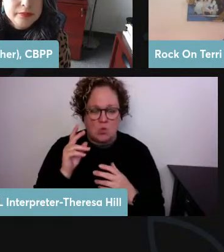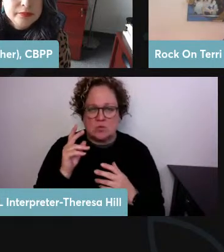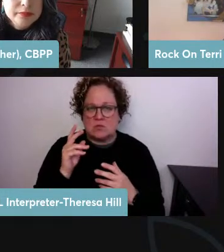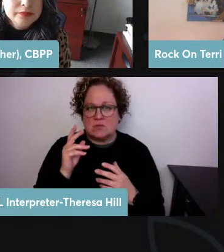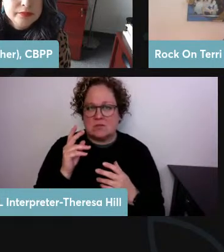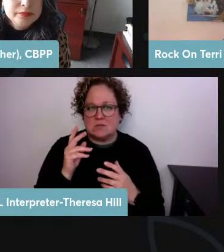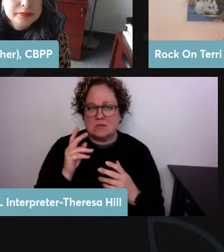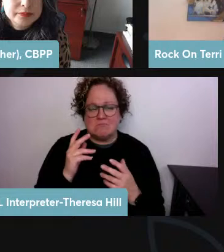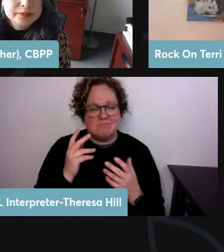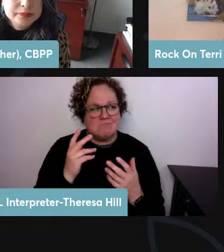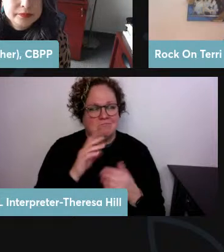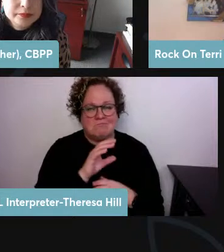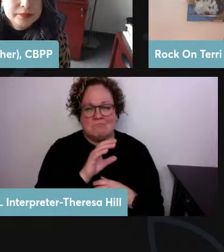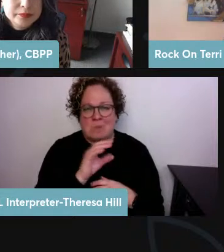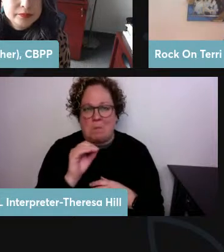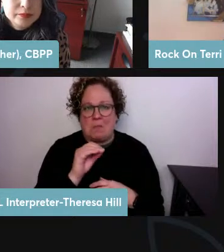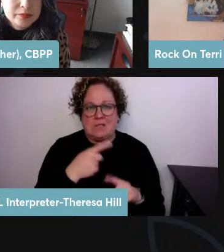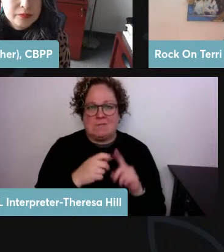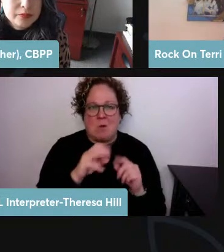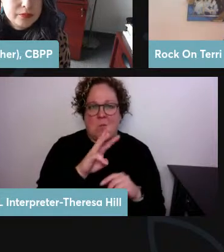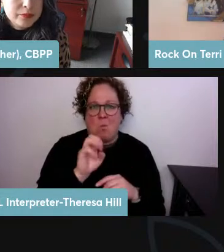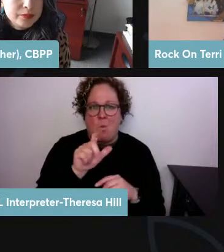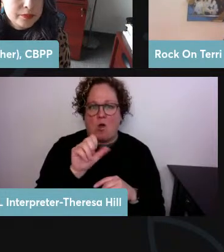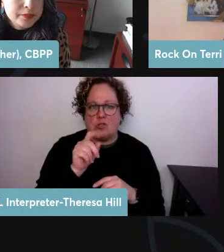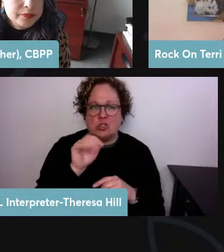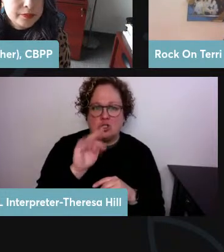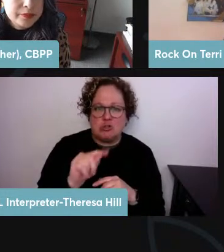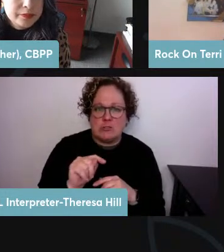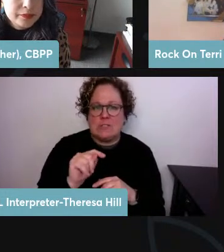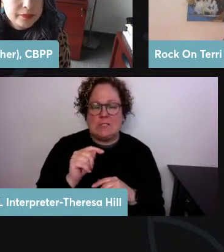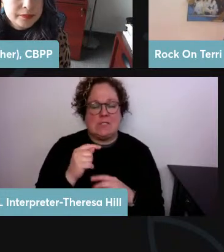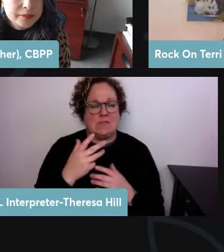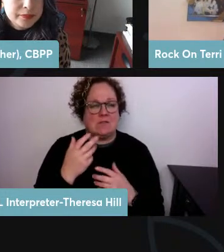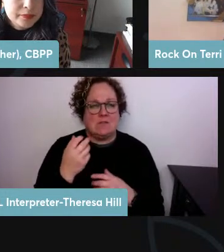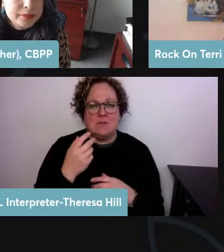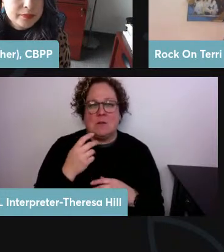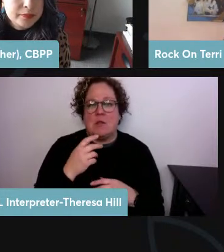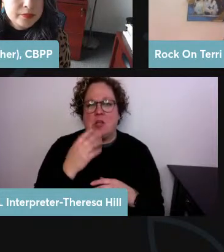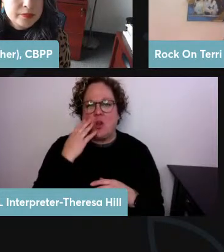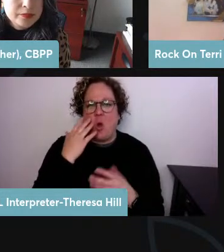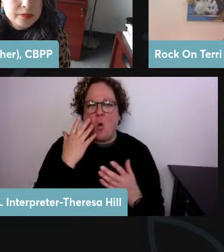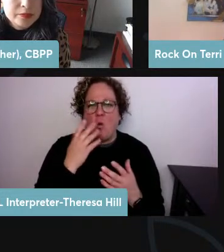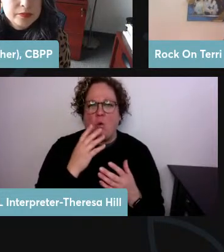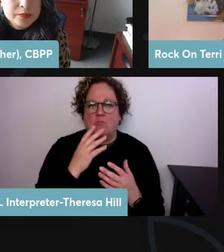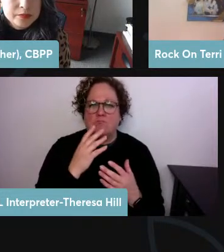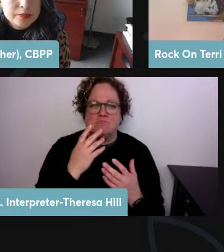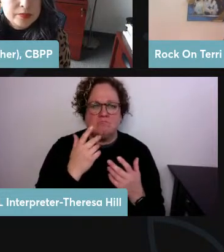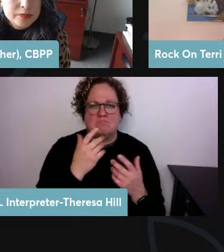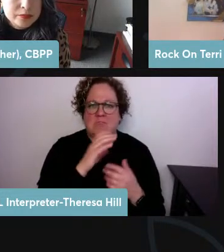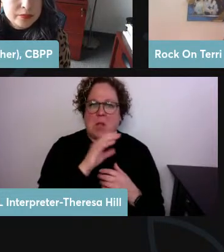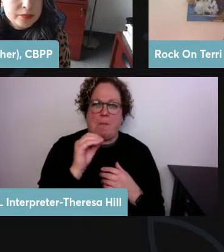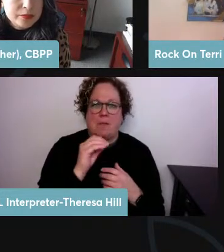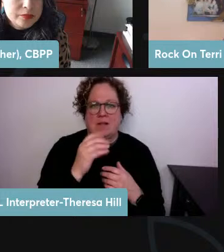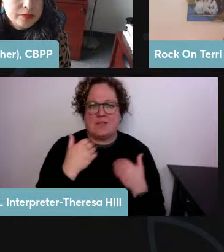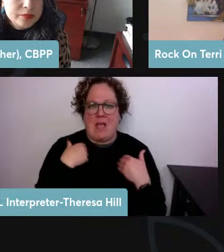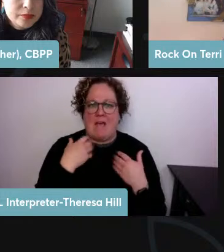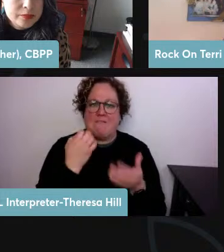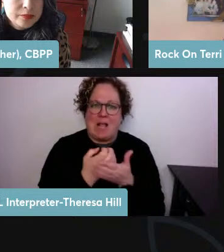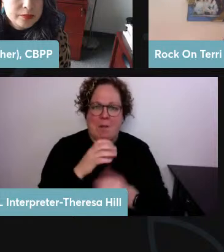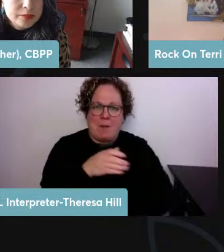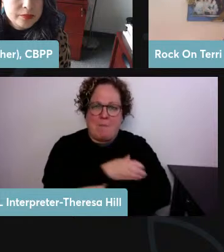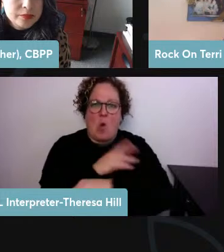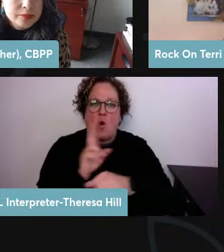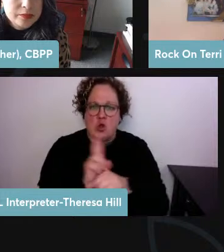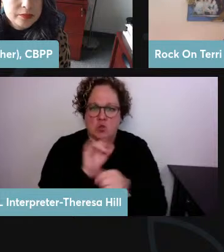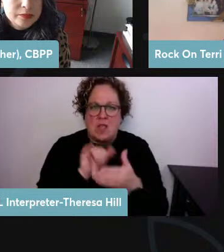other, citadels of economic power, that are using that power to make it much more